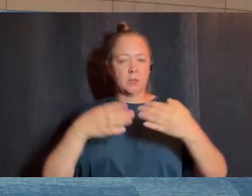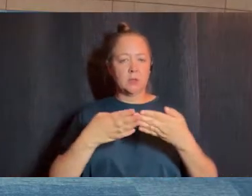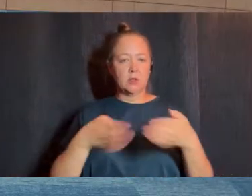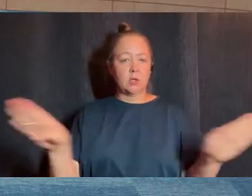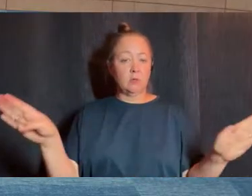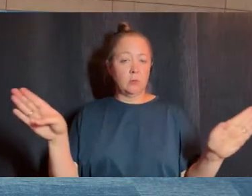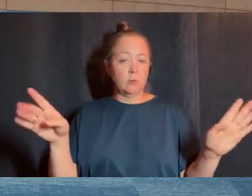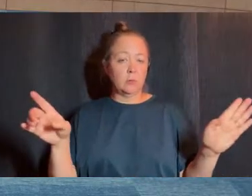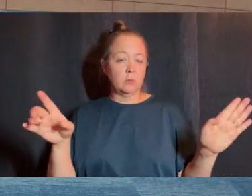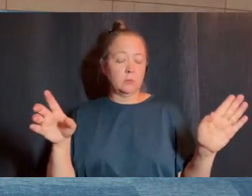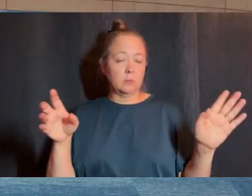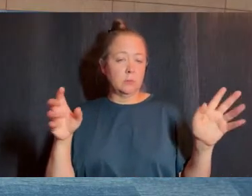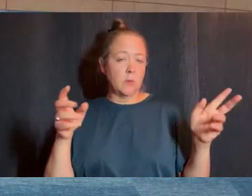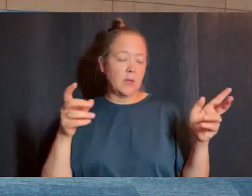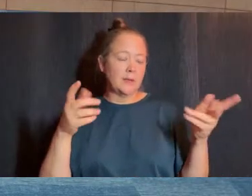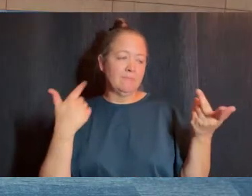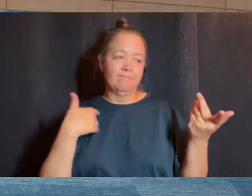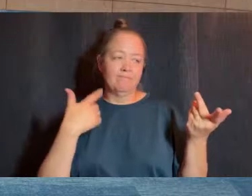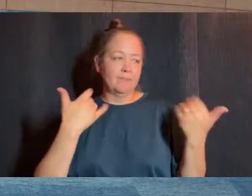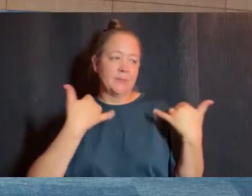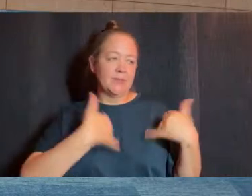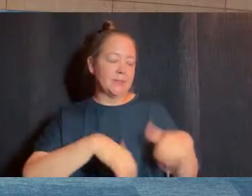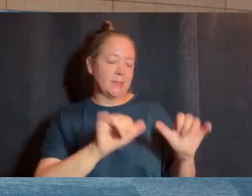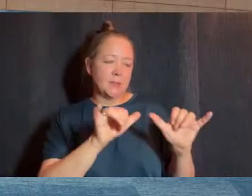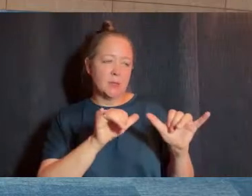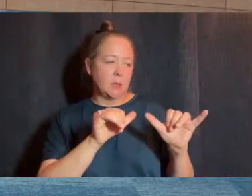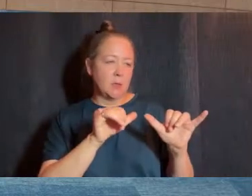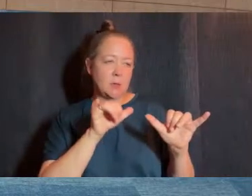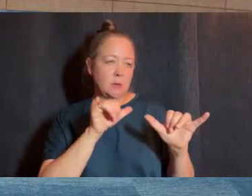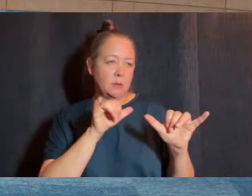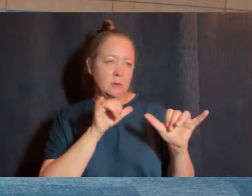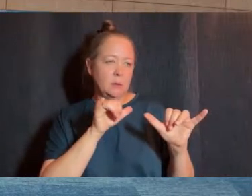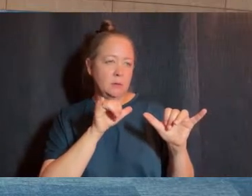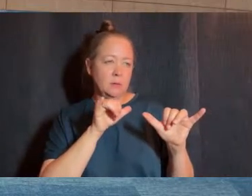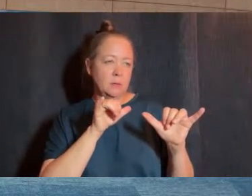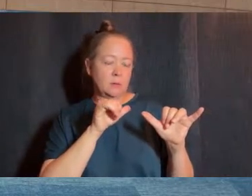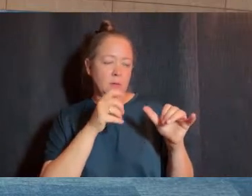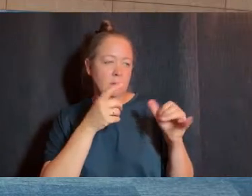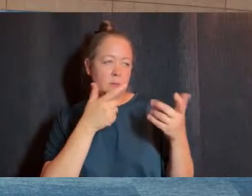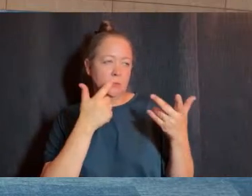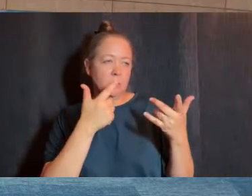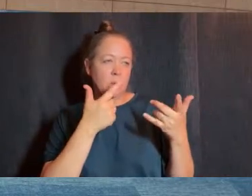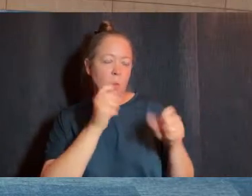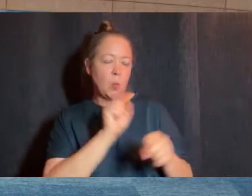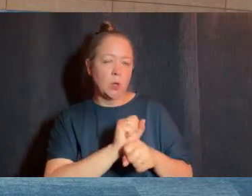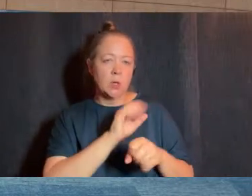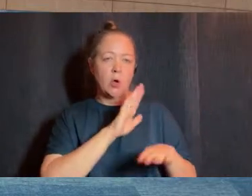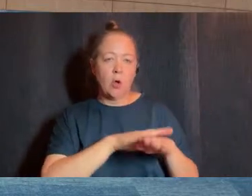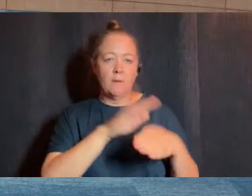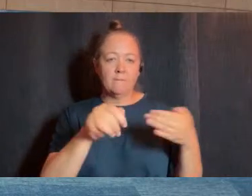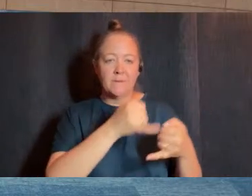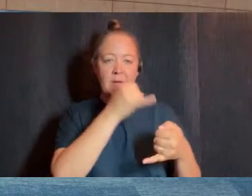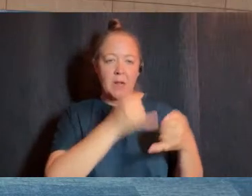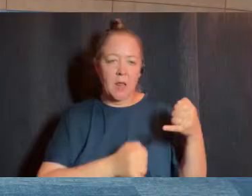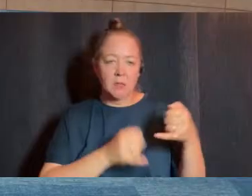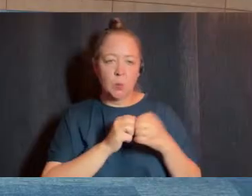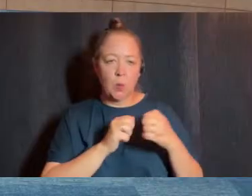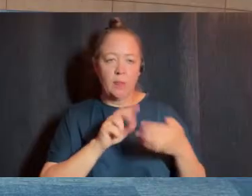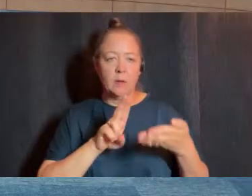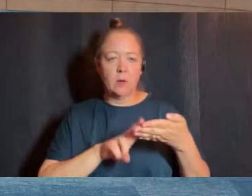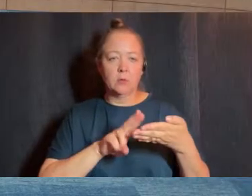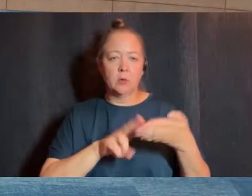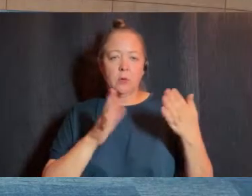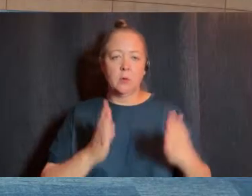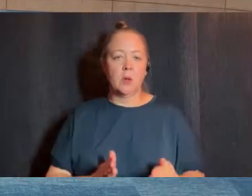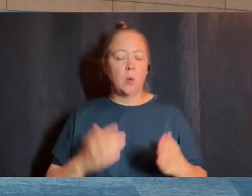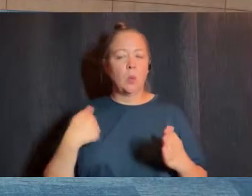Unfortunately, no, that is something that we are still working to finalize with the contractor. We've been diligently asking them